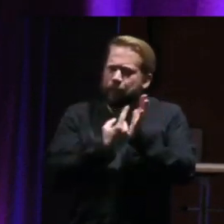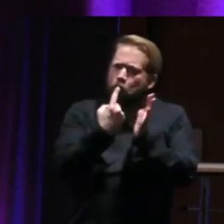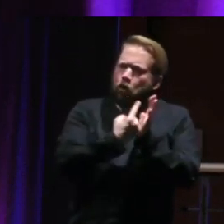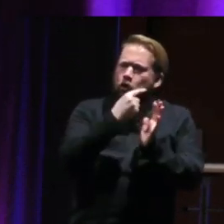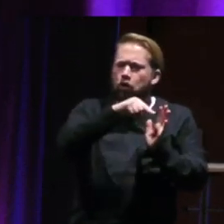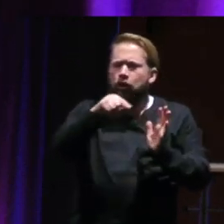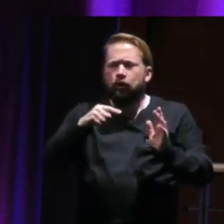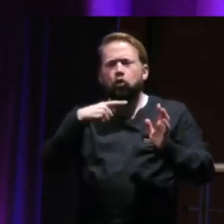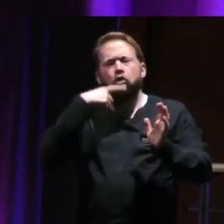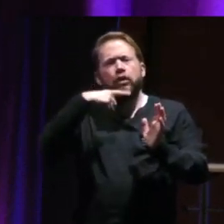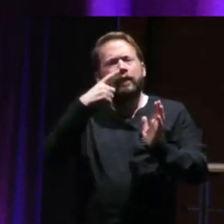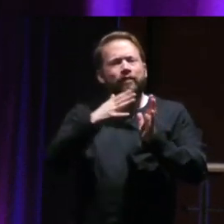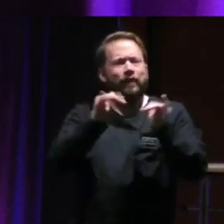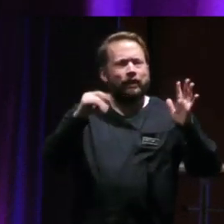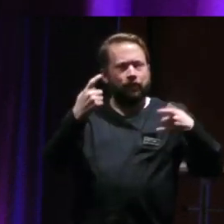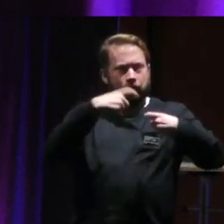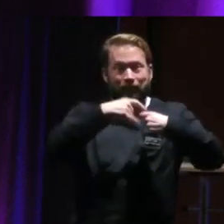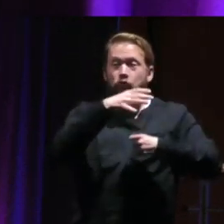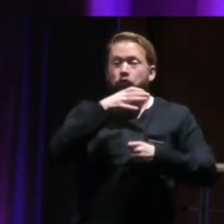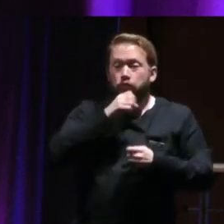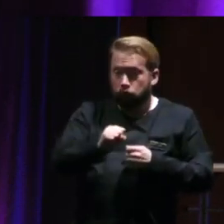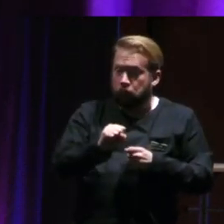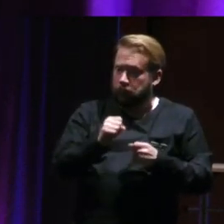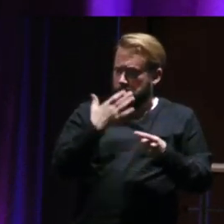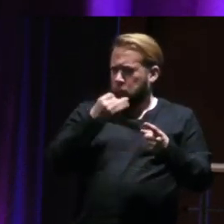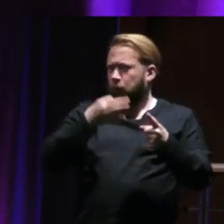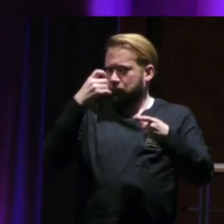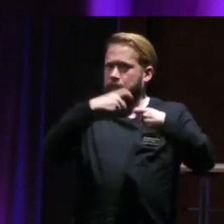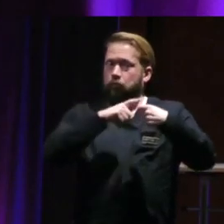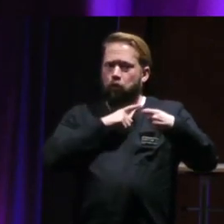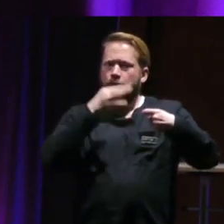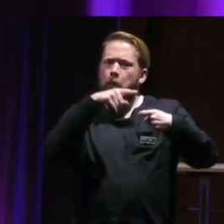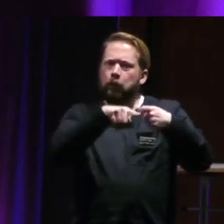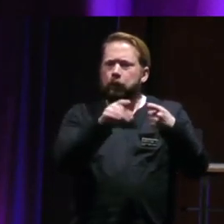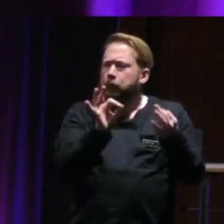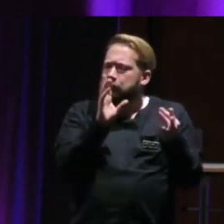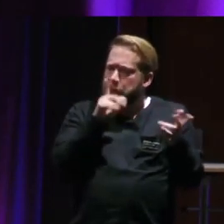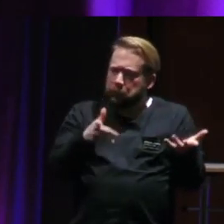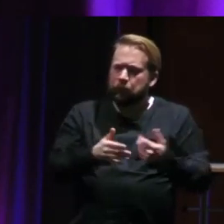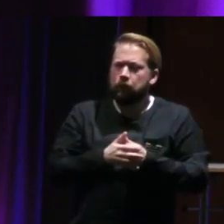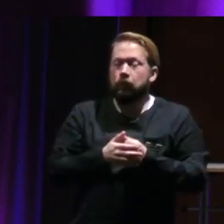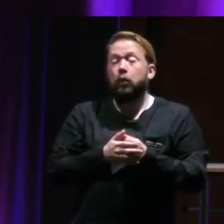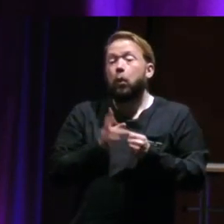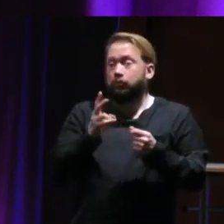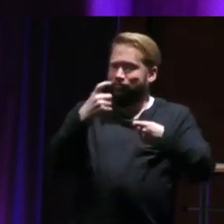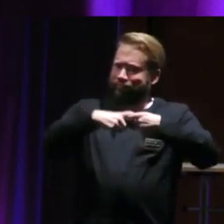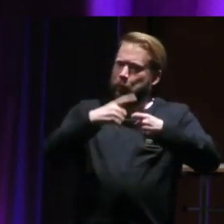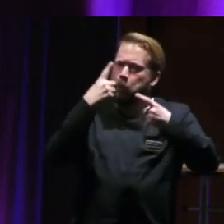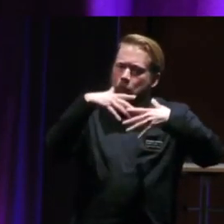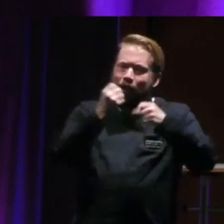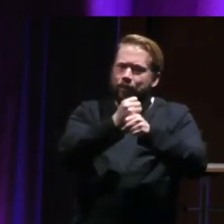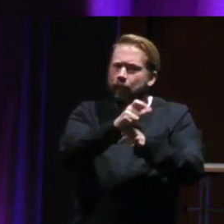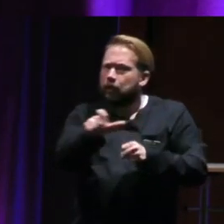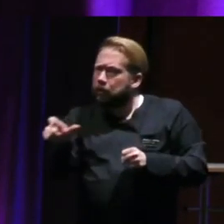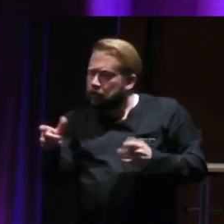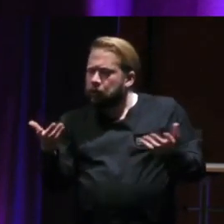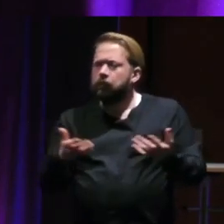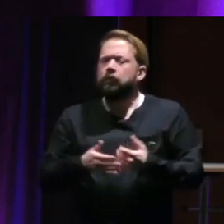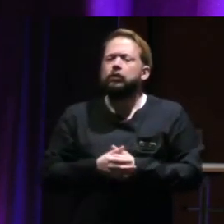we will talk about today. We will talk about freedom of expression for cultural workers, but also for those who are incarcerated and for